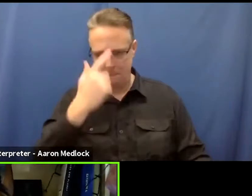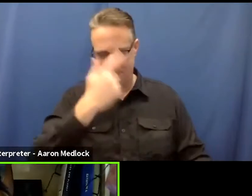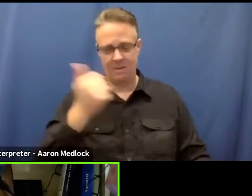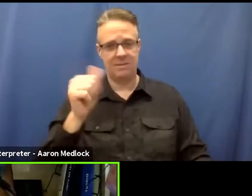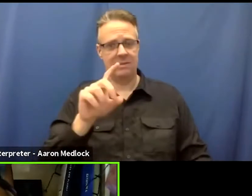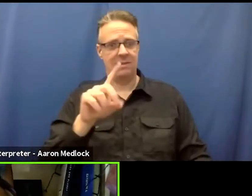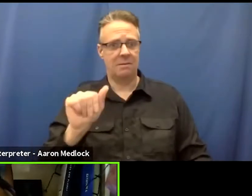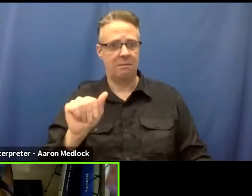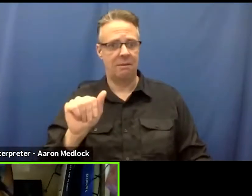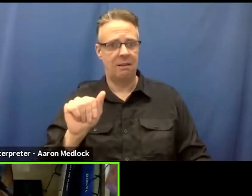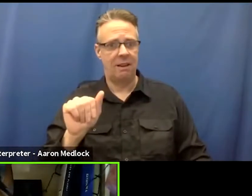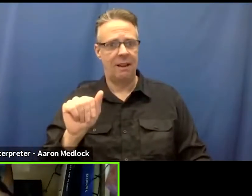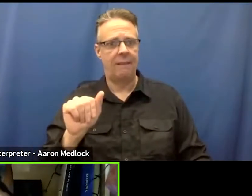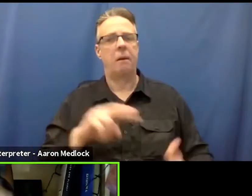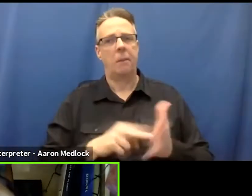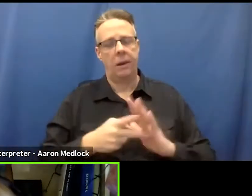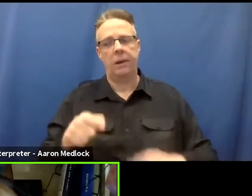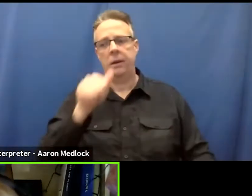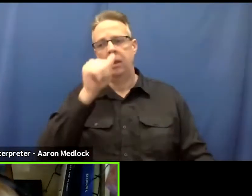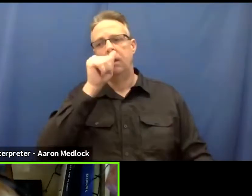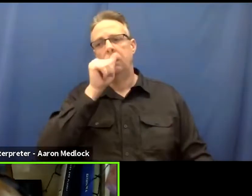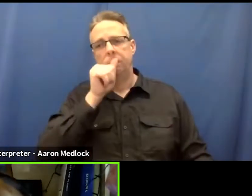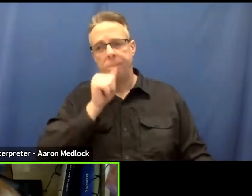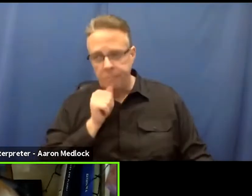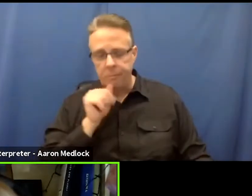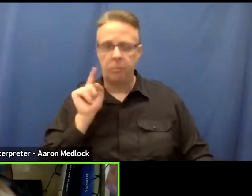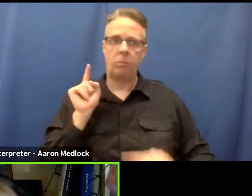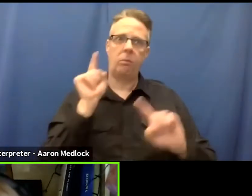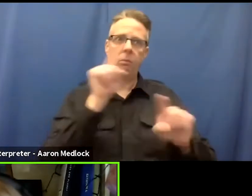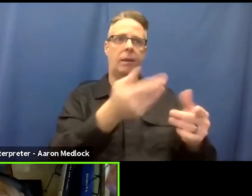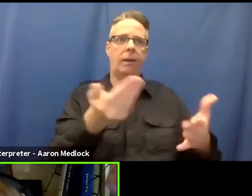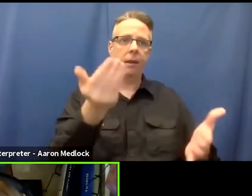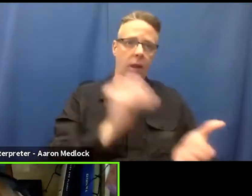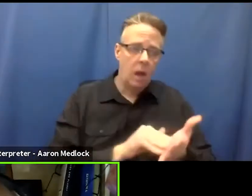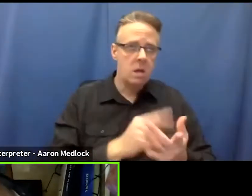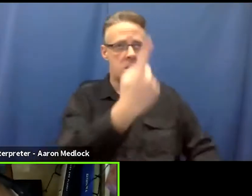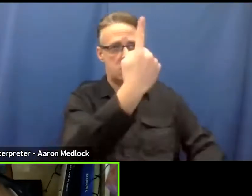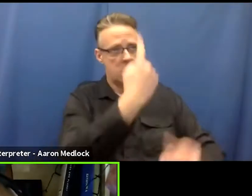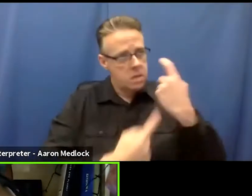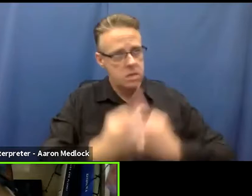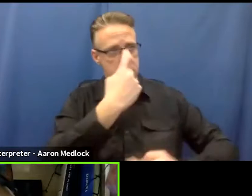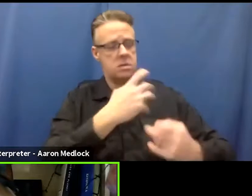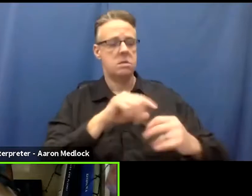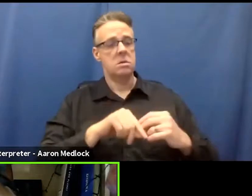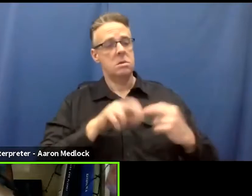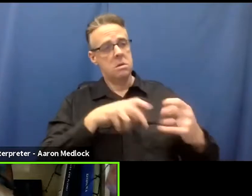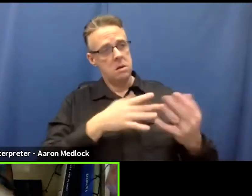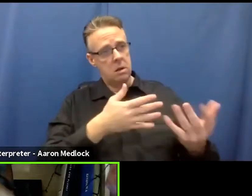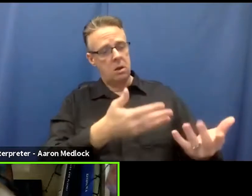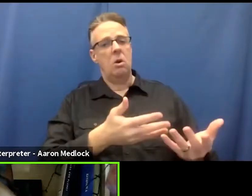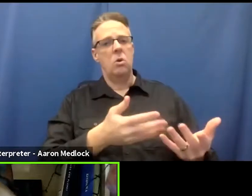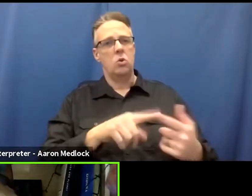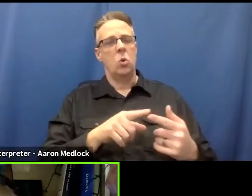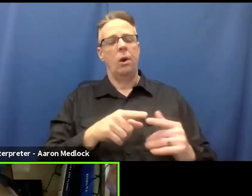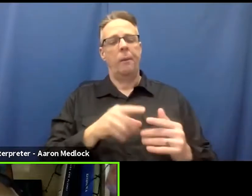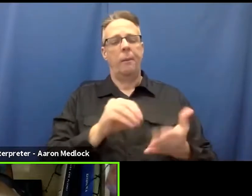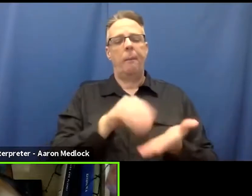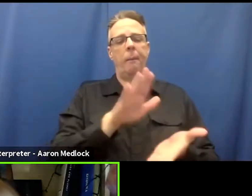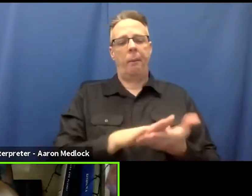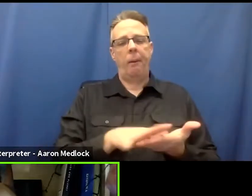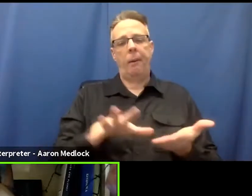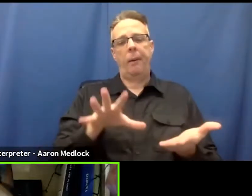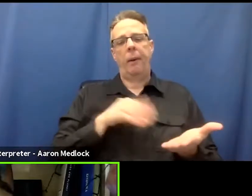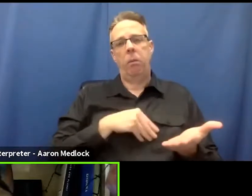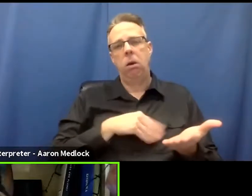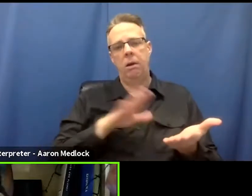disability, they have to undergo through this humiliating process of justifying their disability and their